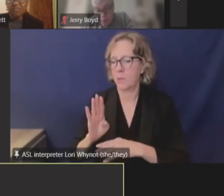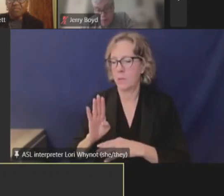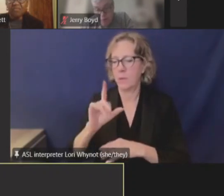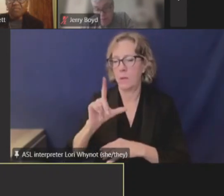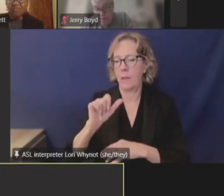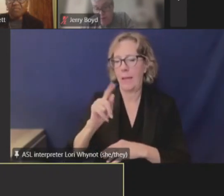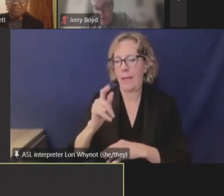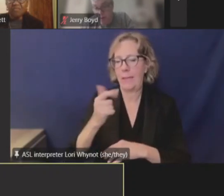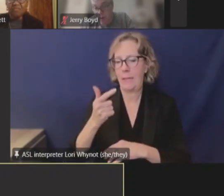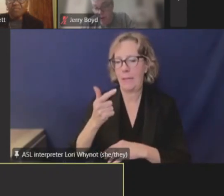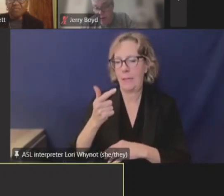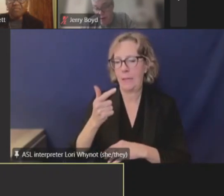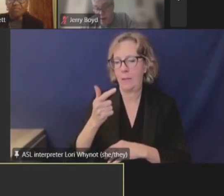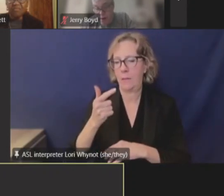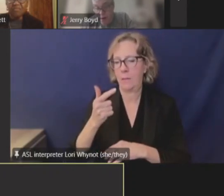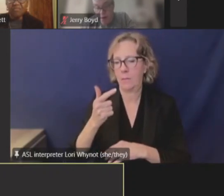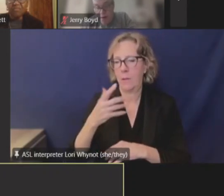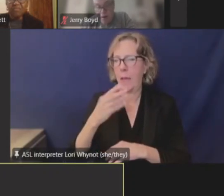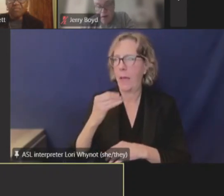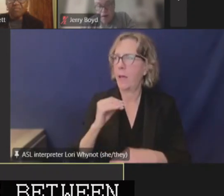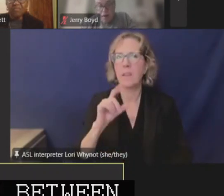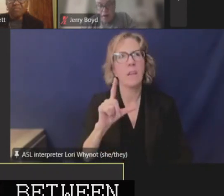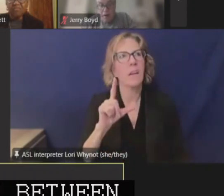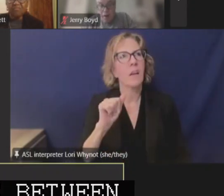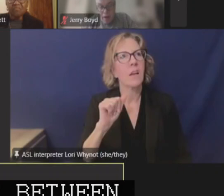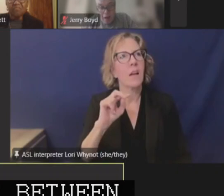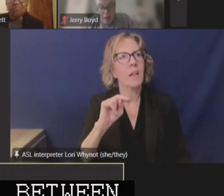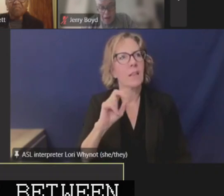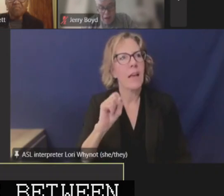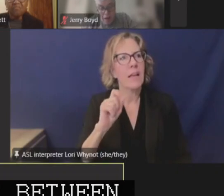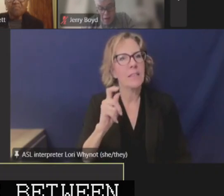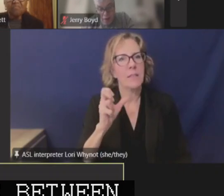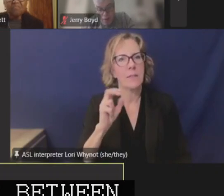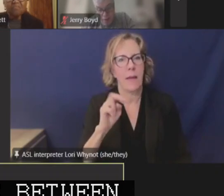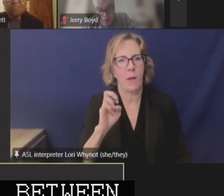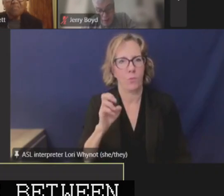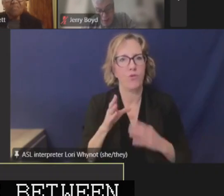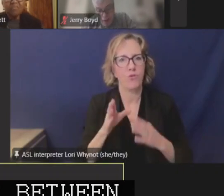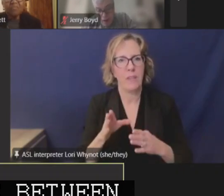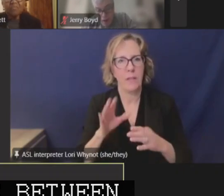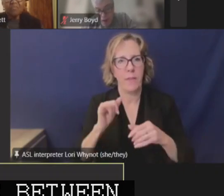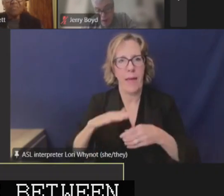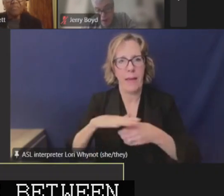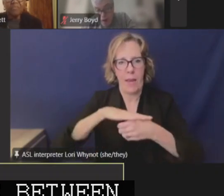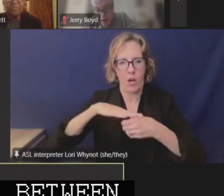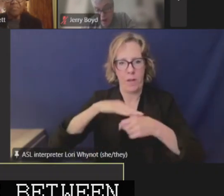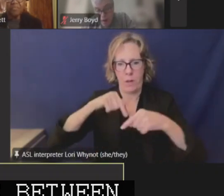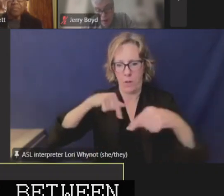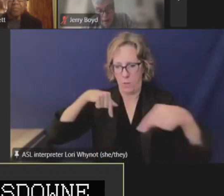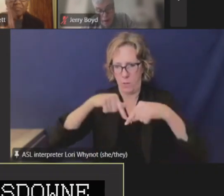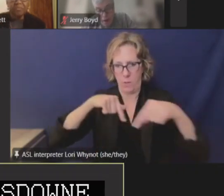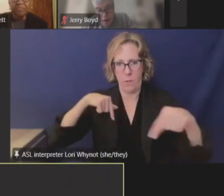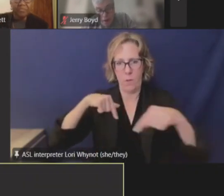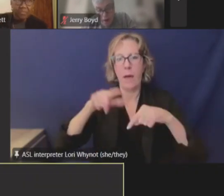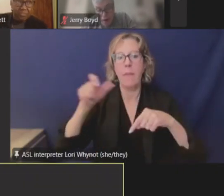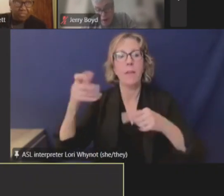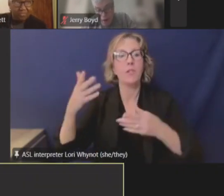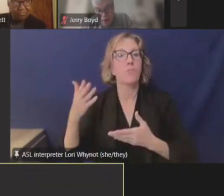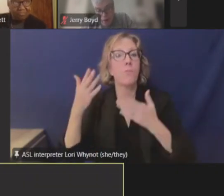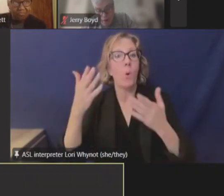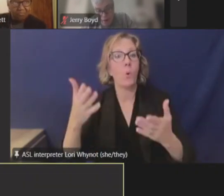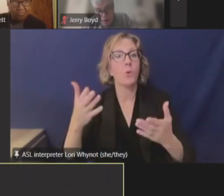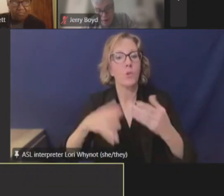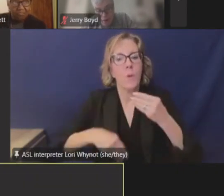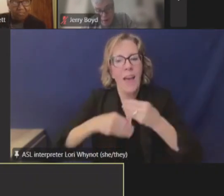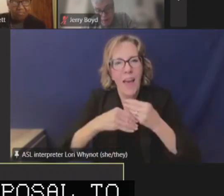and Lansdowne Street. I believe there's a proposal to add a station in between those